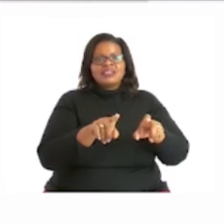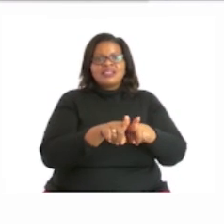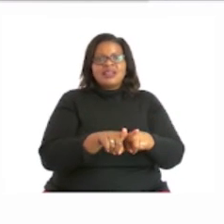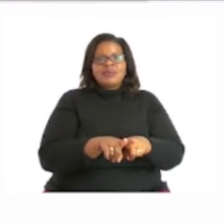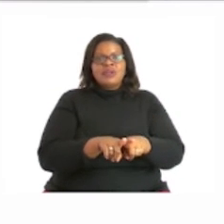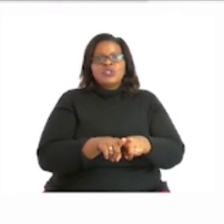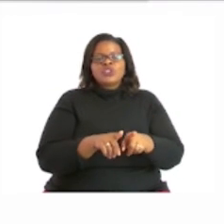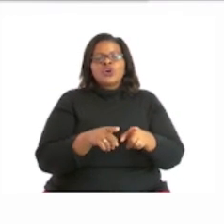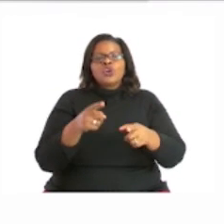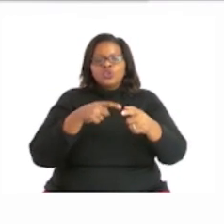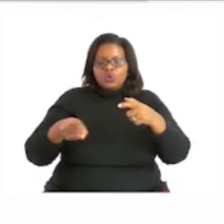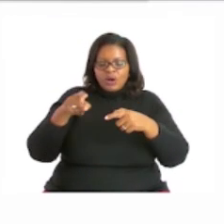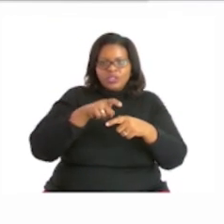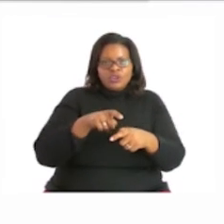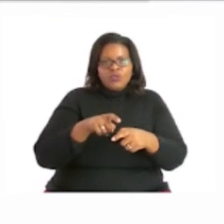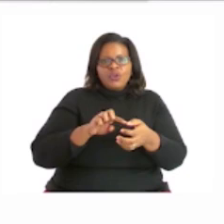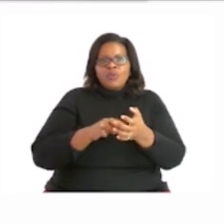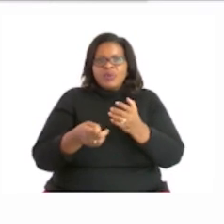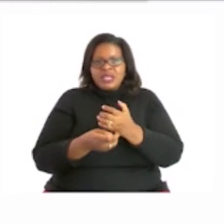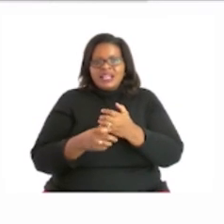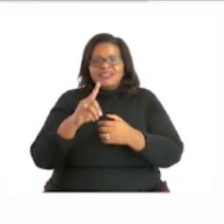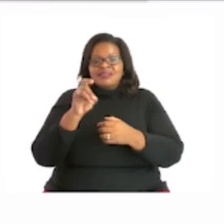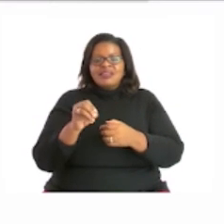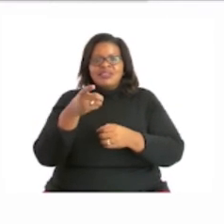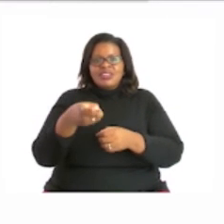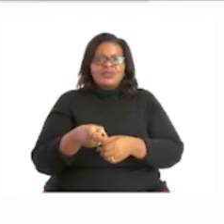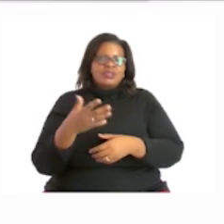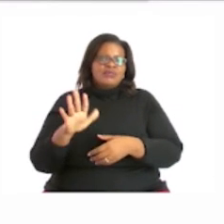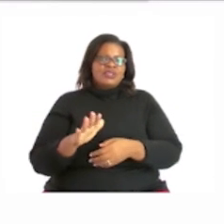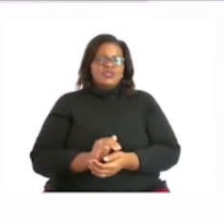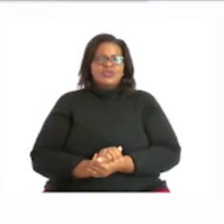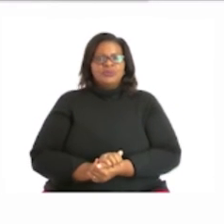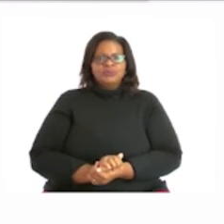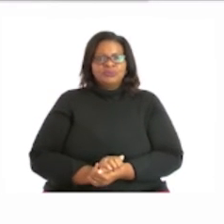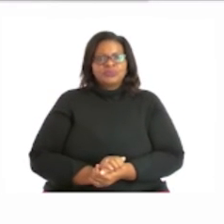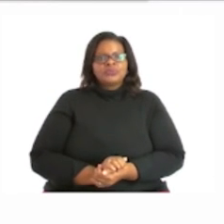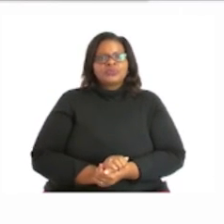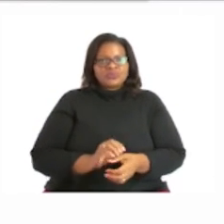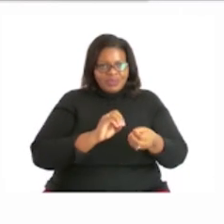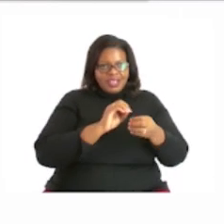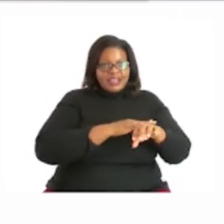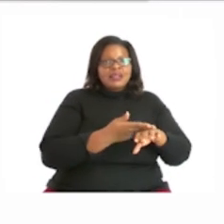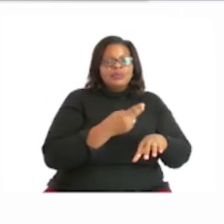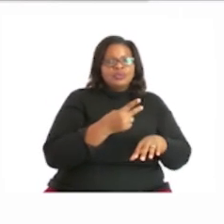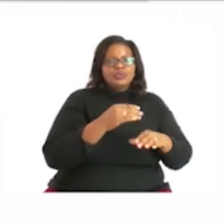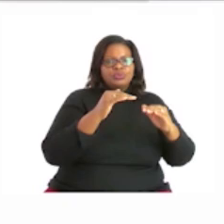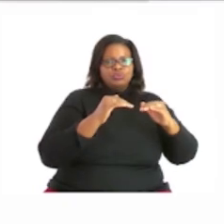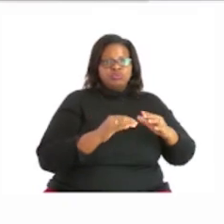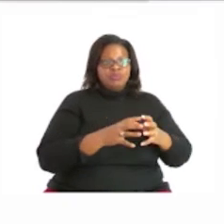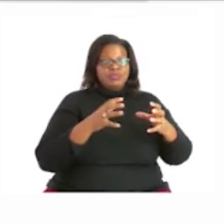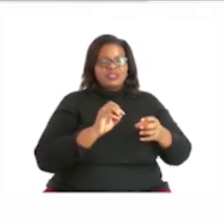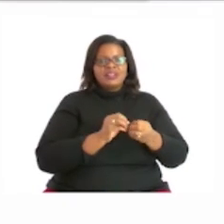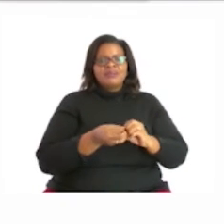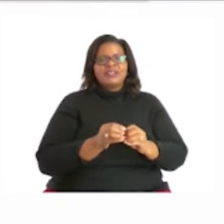off to the nearest 10,000 becomes 10,000. Number 2, quite a big